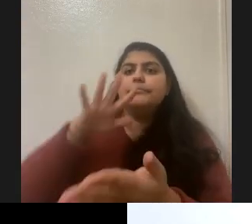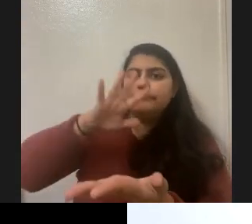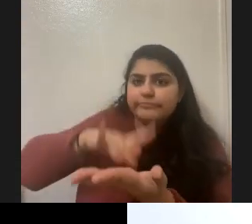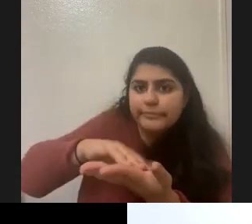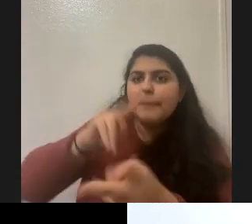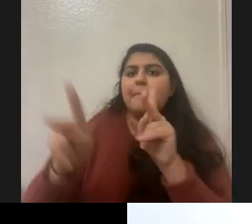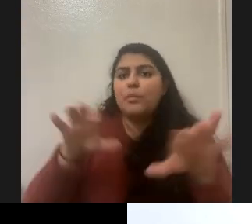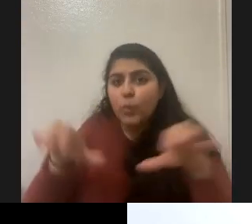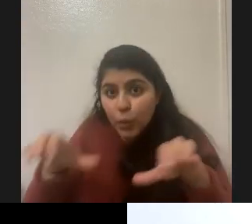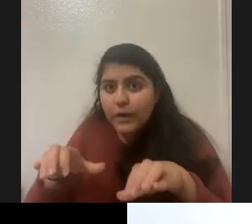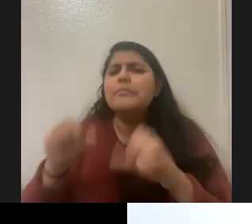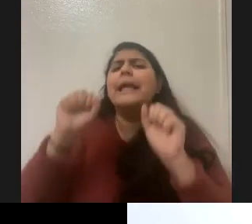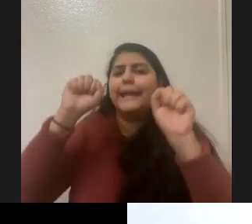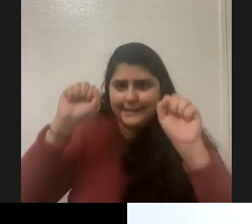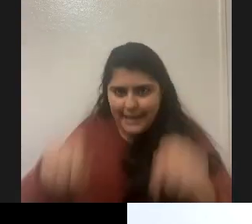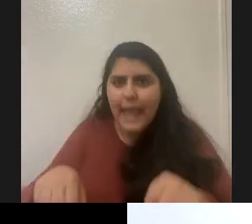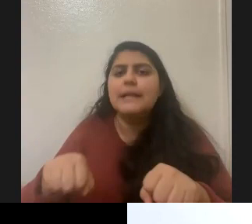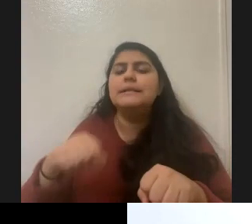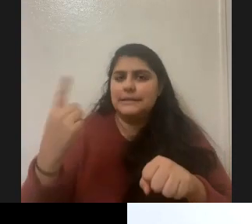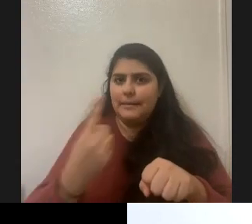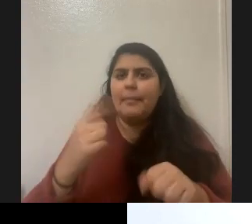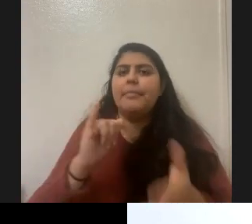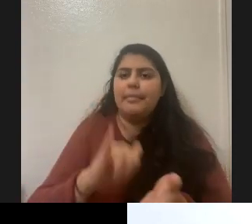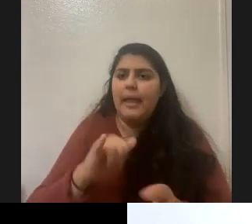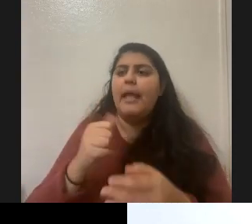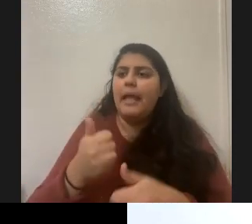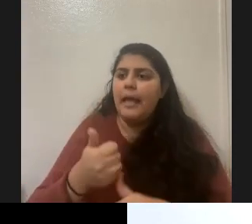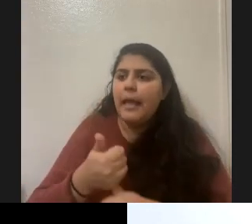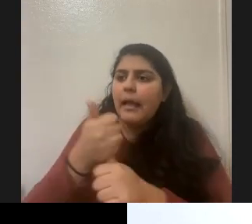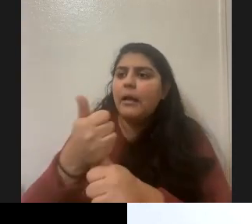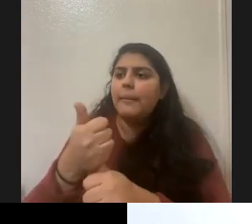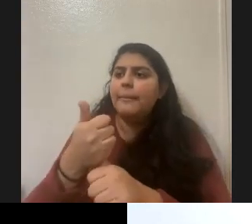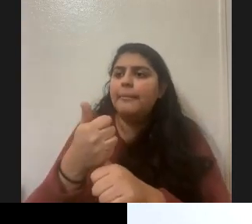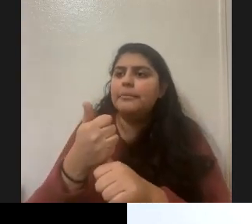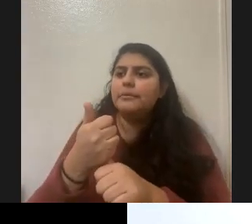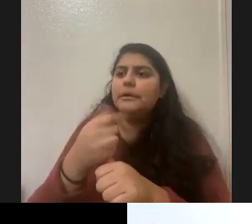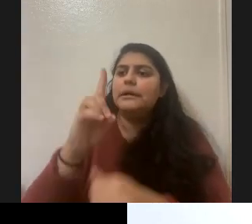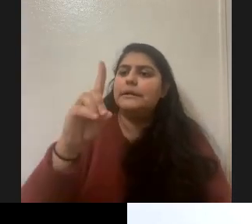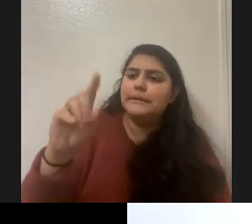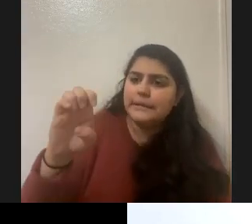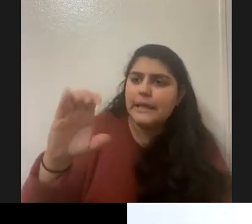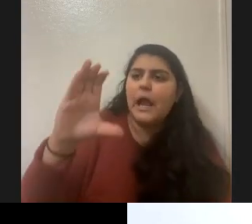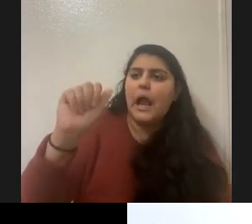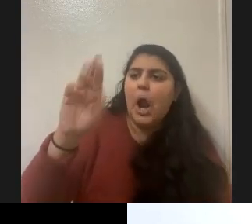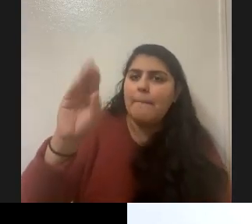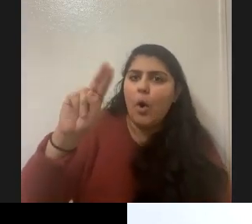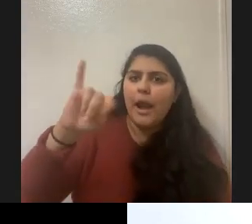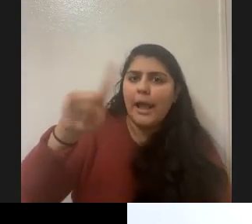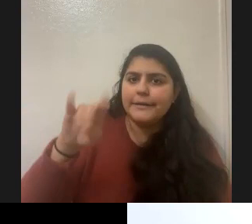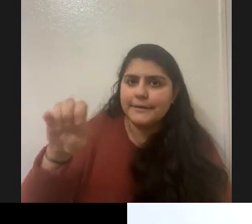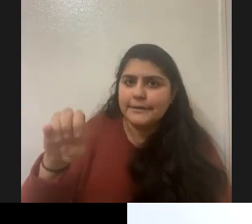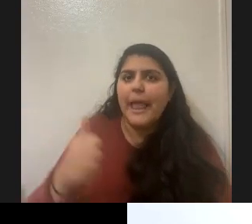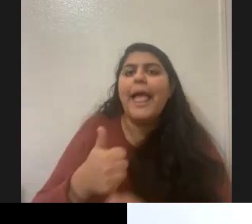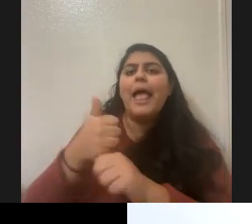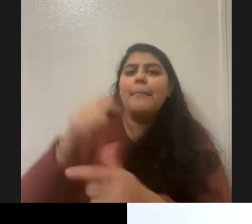on it, it can be a thing that is really helpful in helping us, you know, decarbonize, right? That idea of like wanting to do less